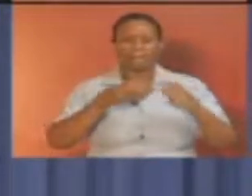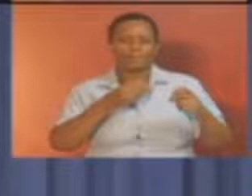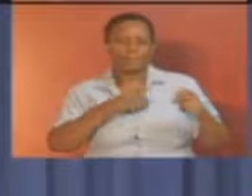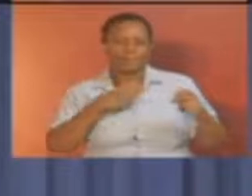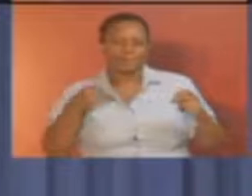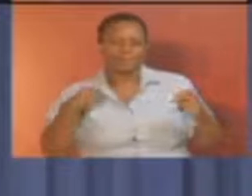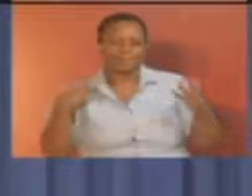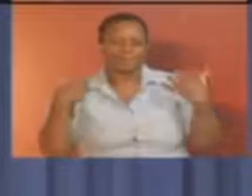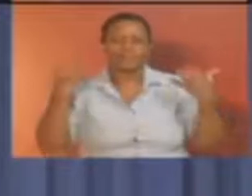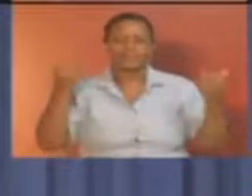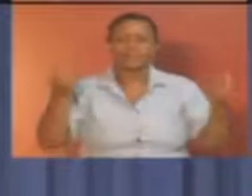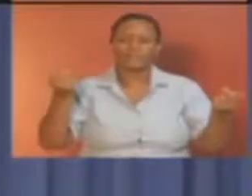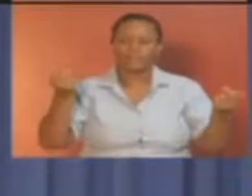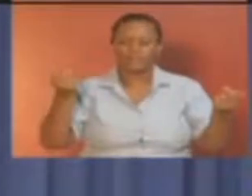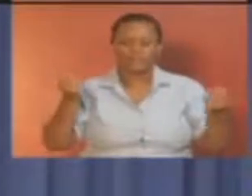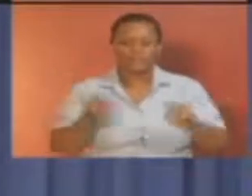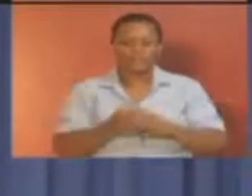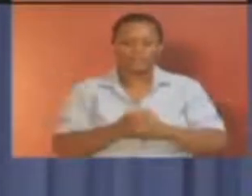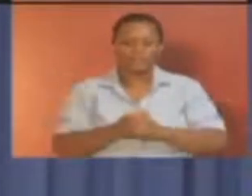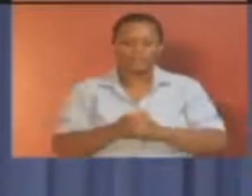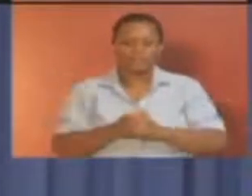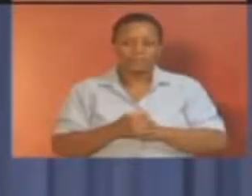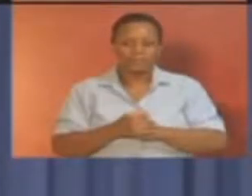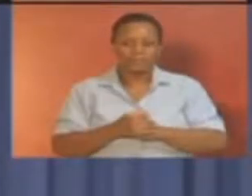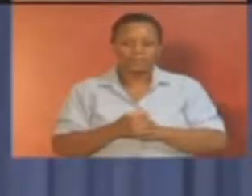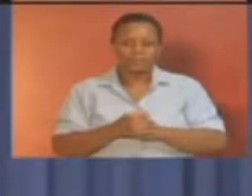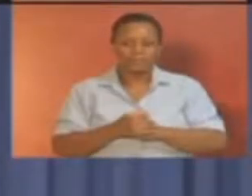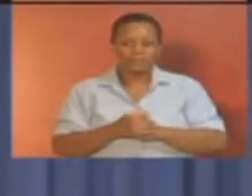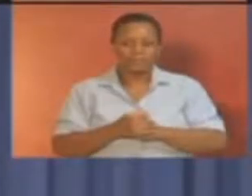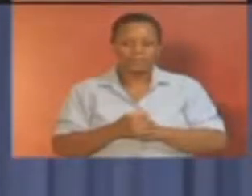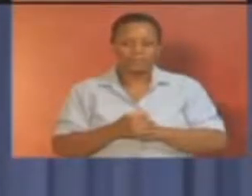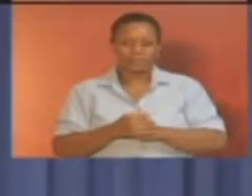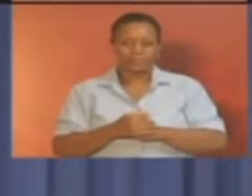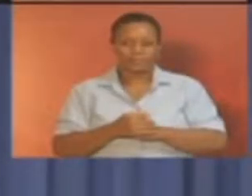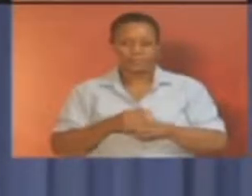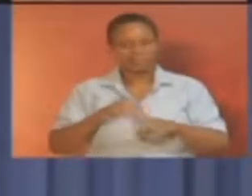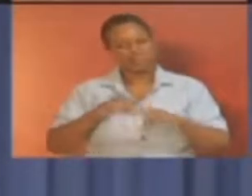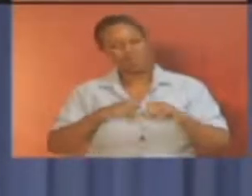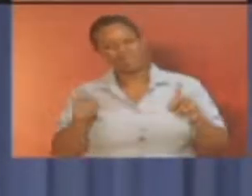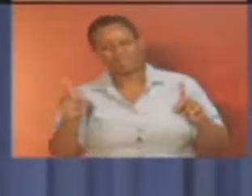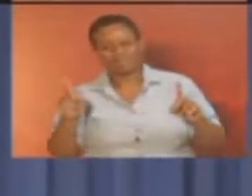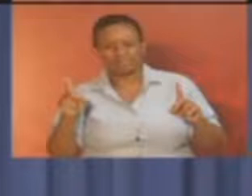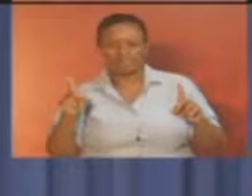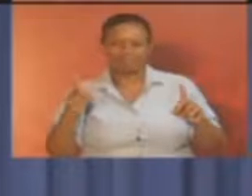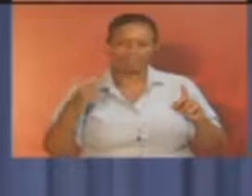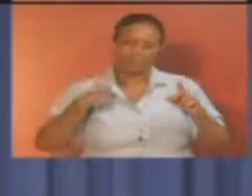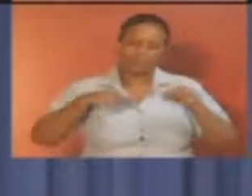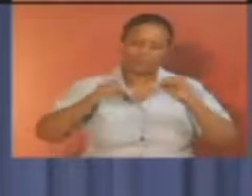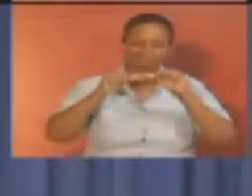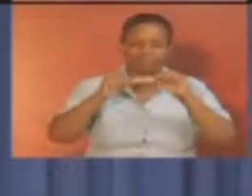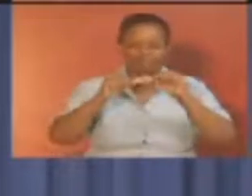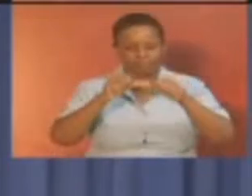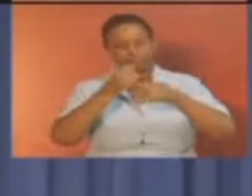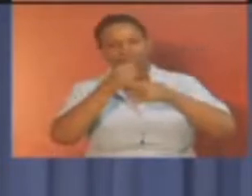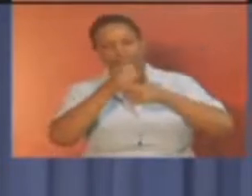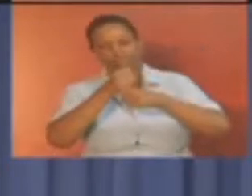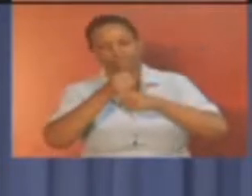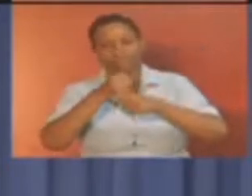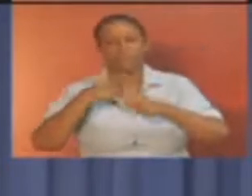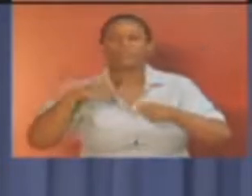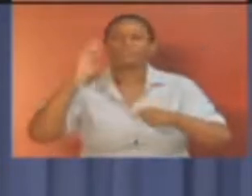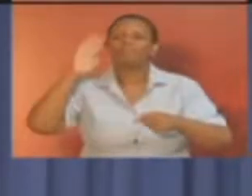there making our case to those who have influence with the supplies that are